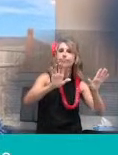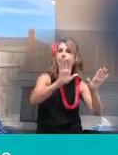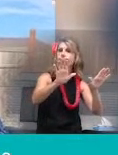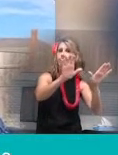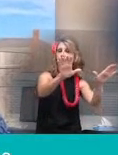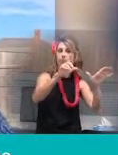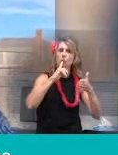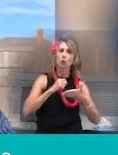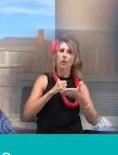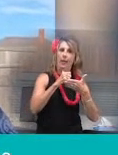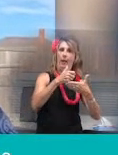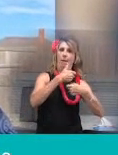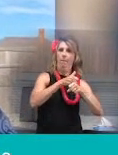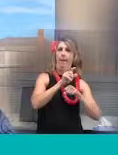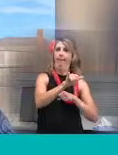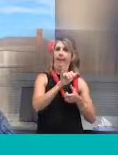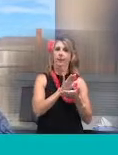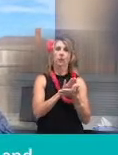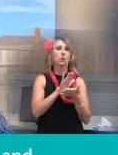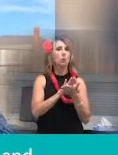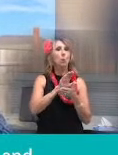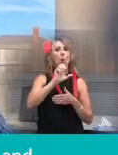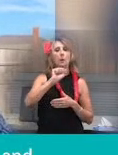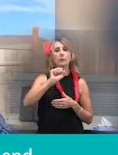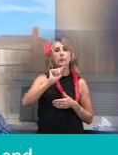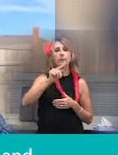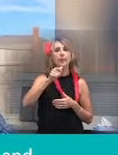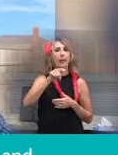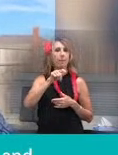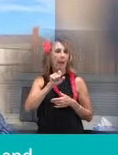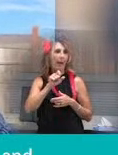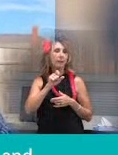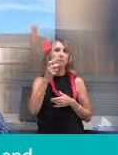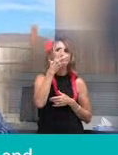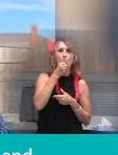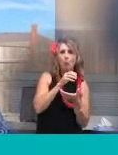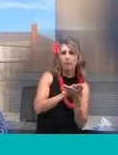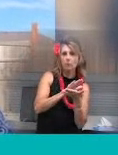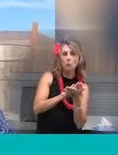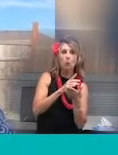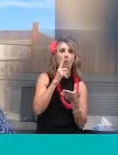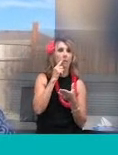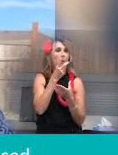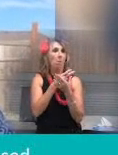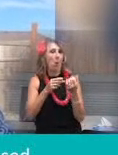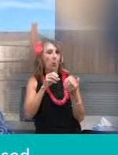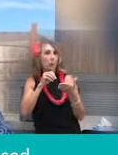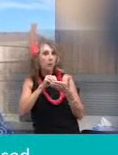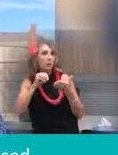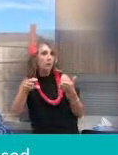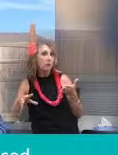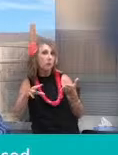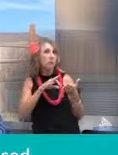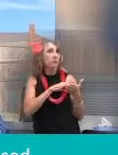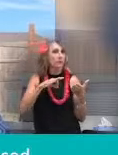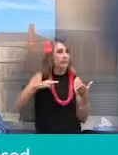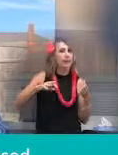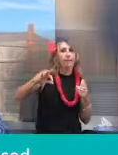great school for the students and staff. Her attention to detail and her kindness will never be